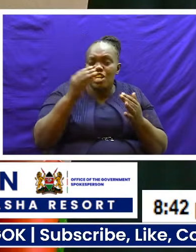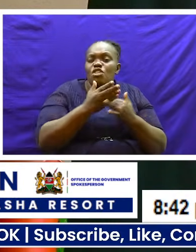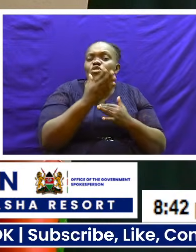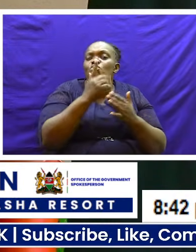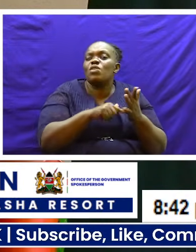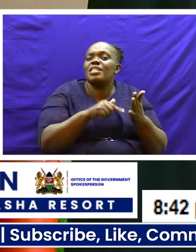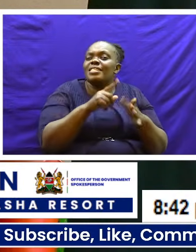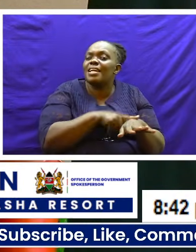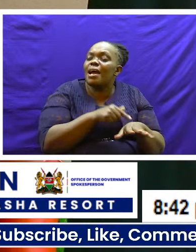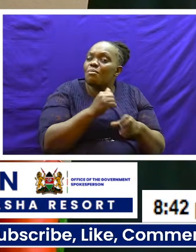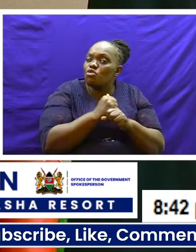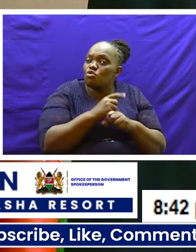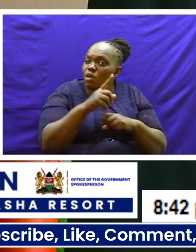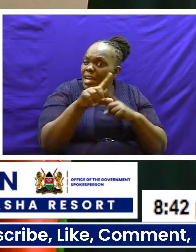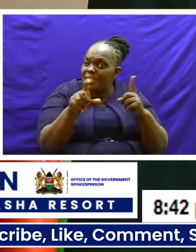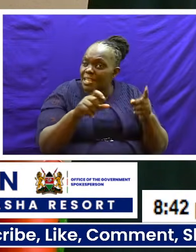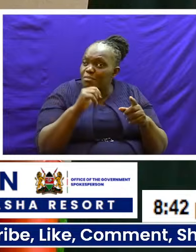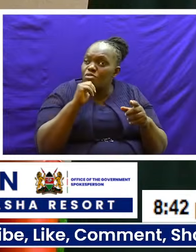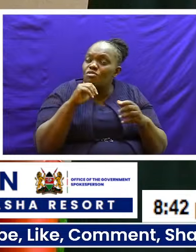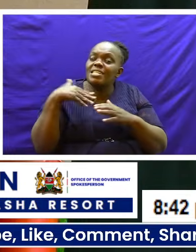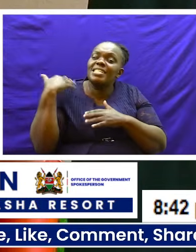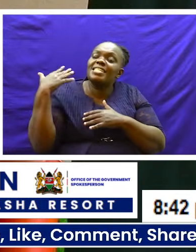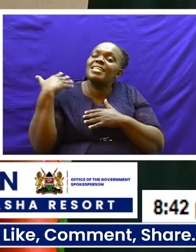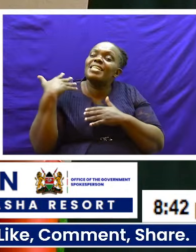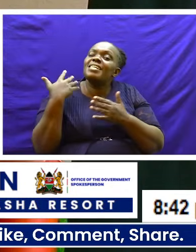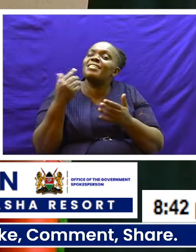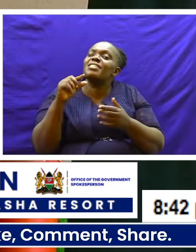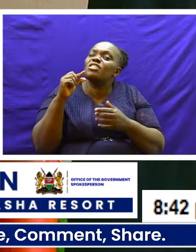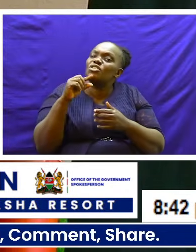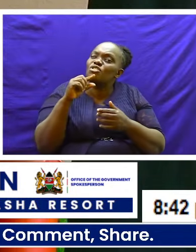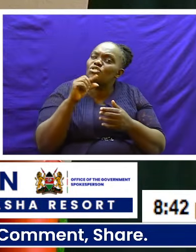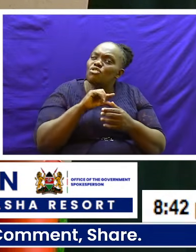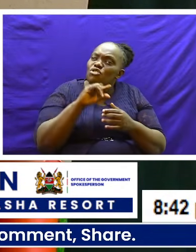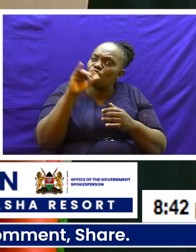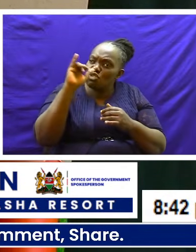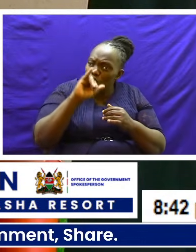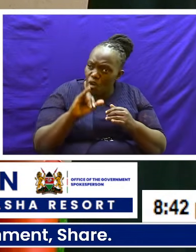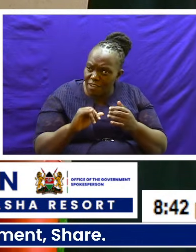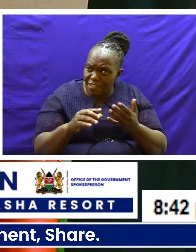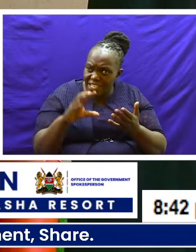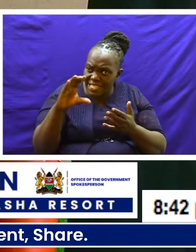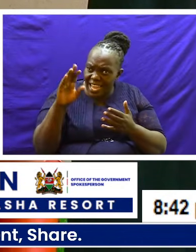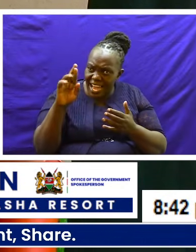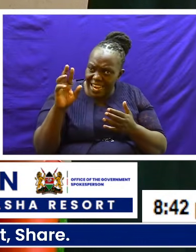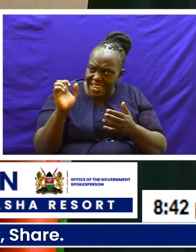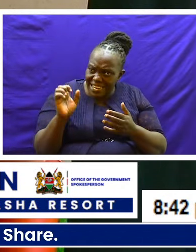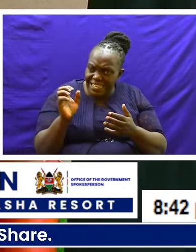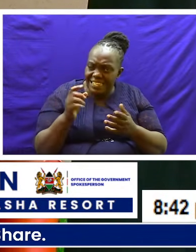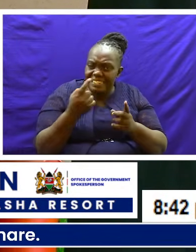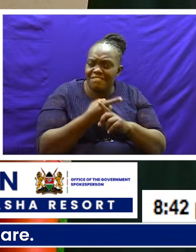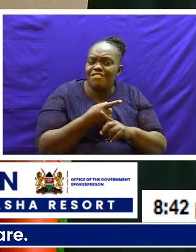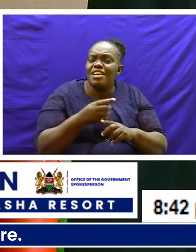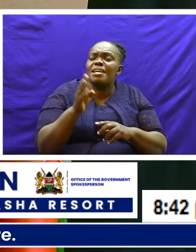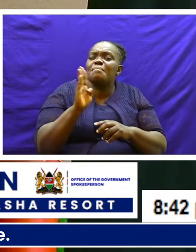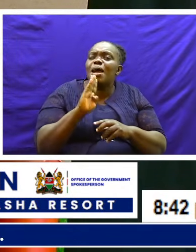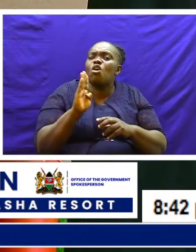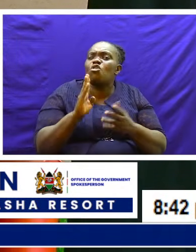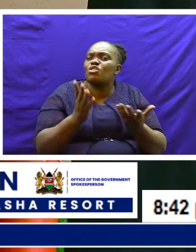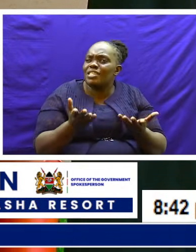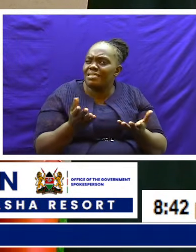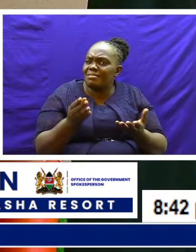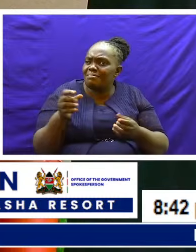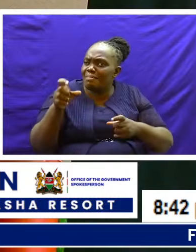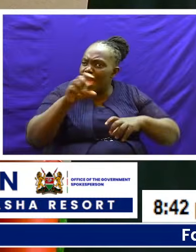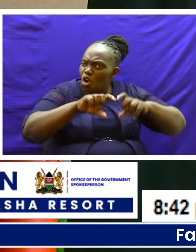When you are doing your exam, you did history or geography, CRE, biology,